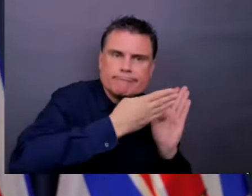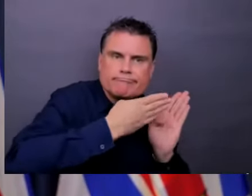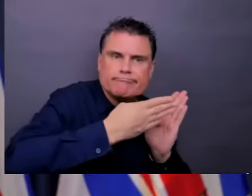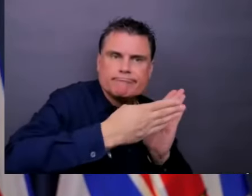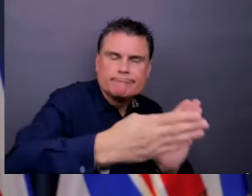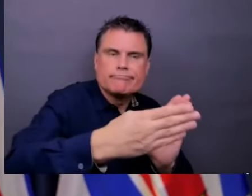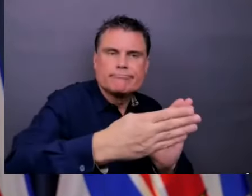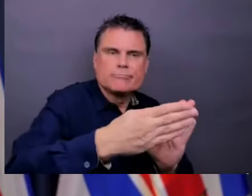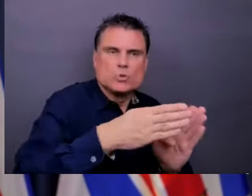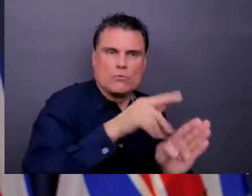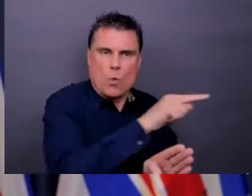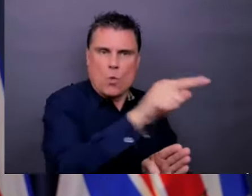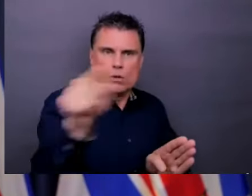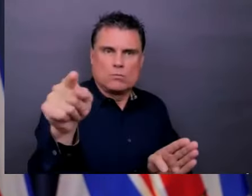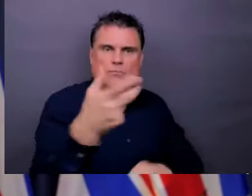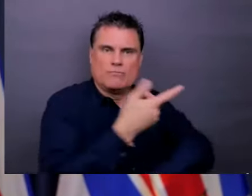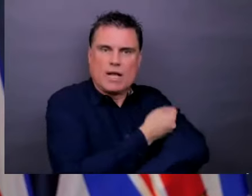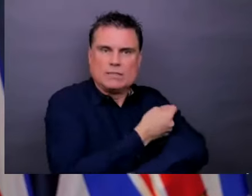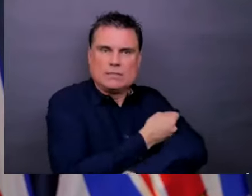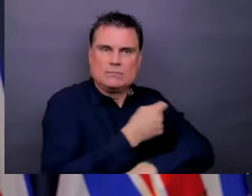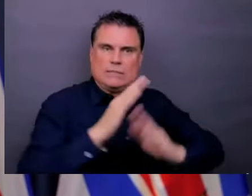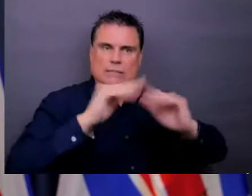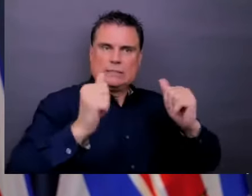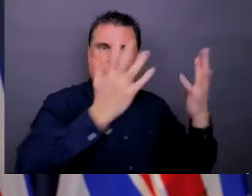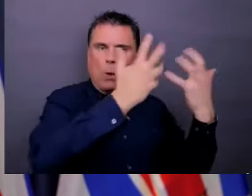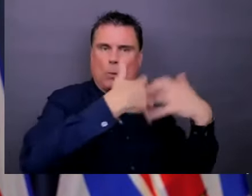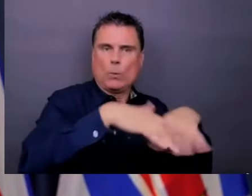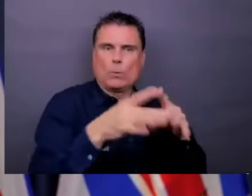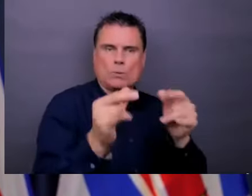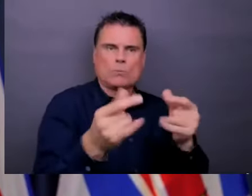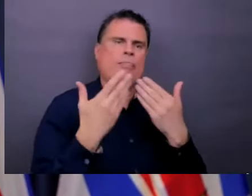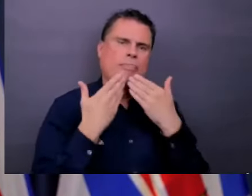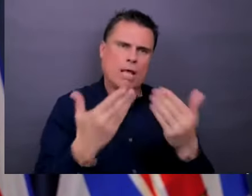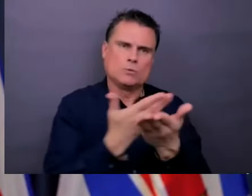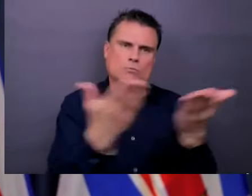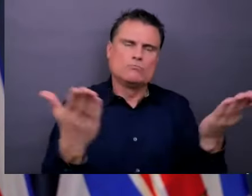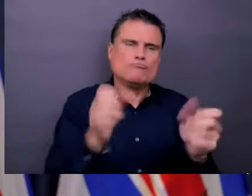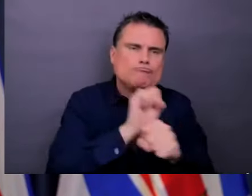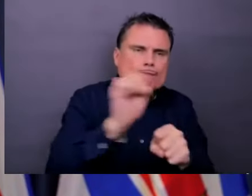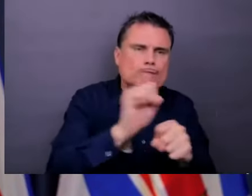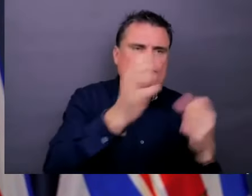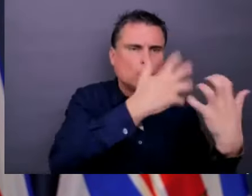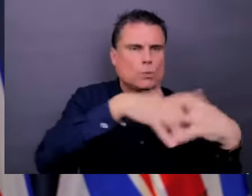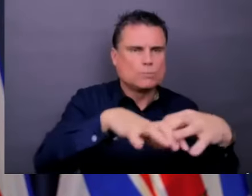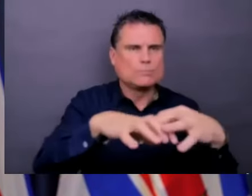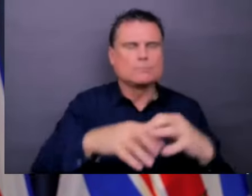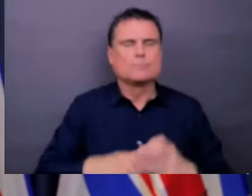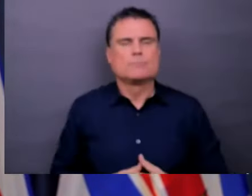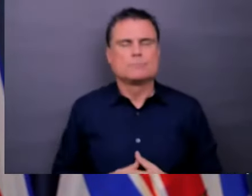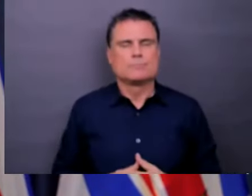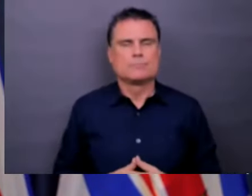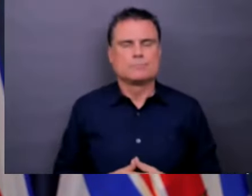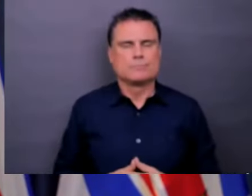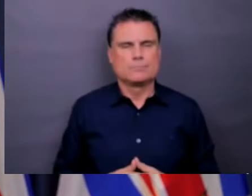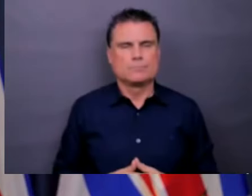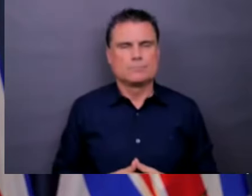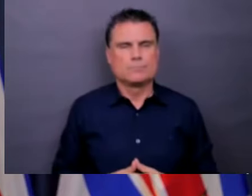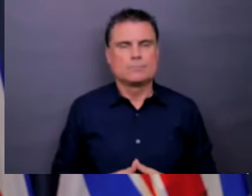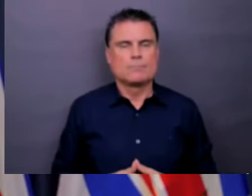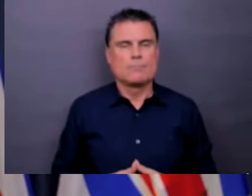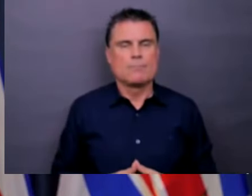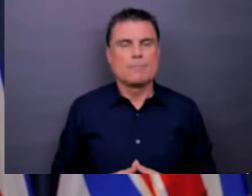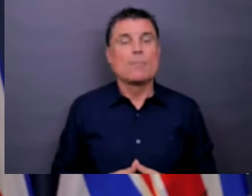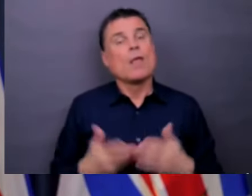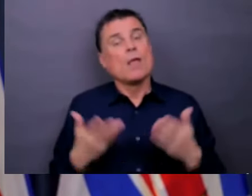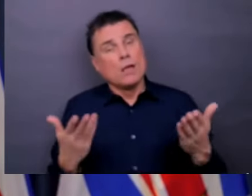over the last few weeks and some inconsistency in when during a week doses arrive, which means sometimes